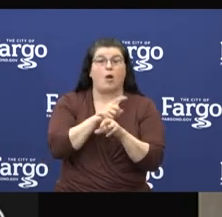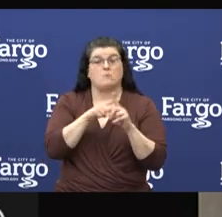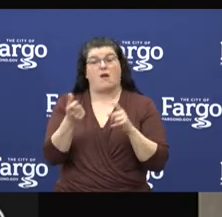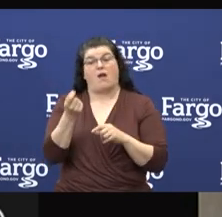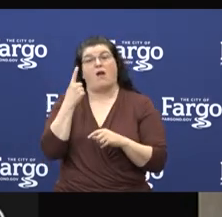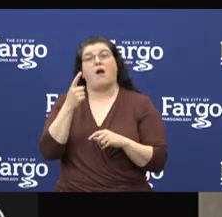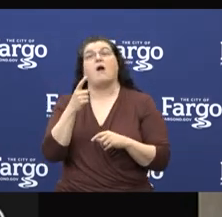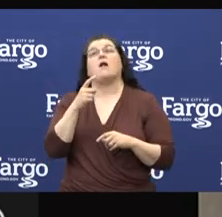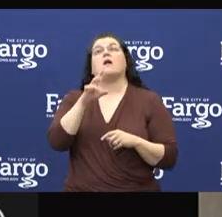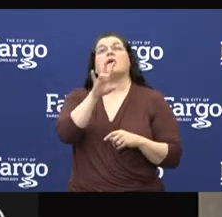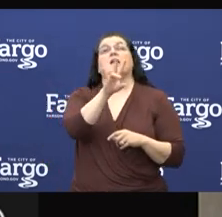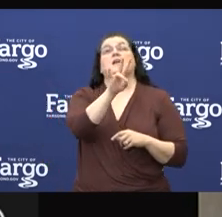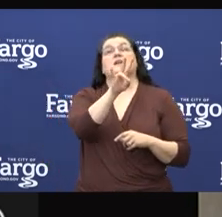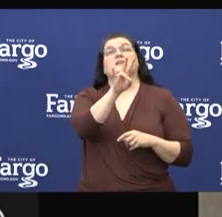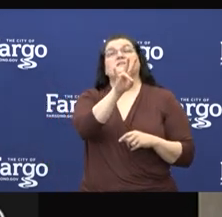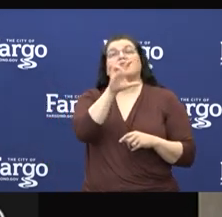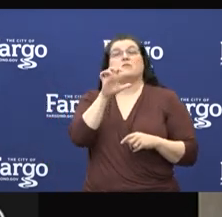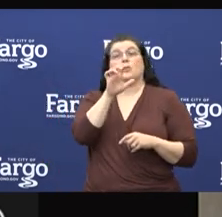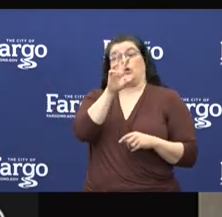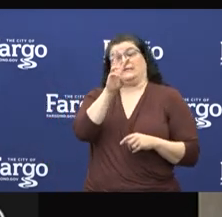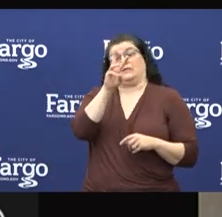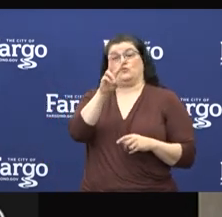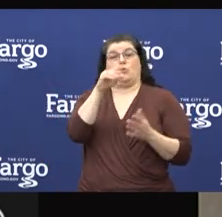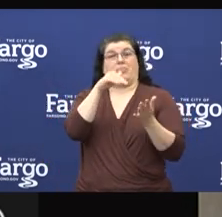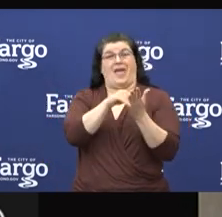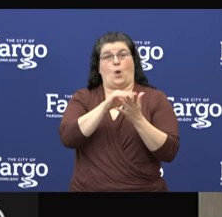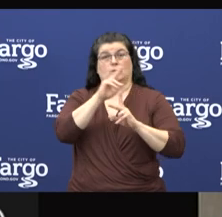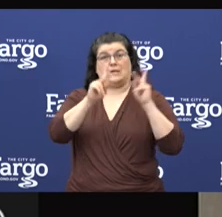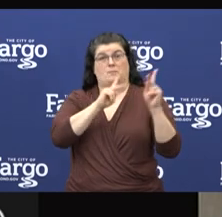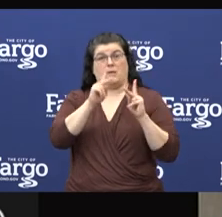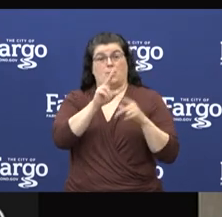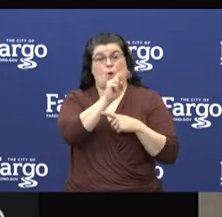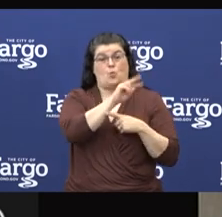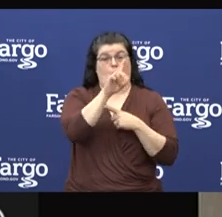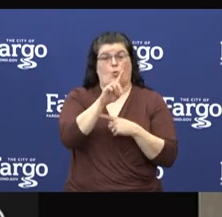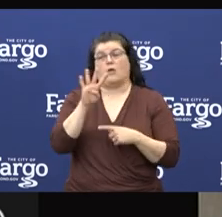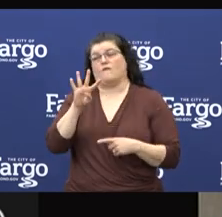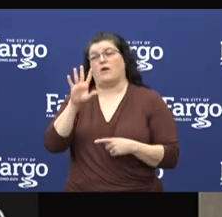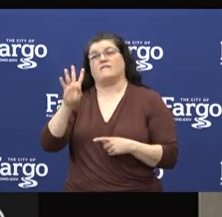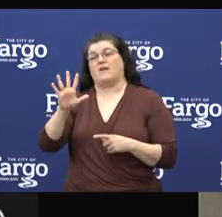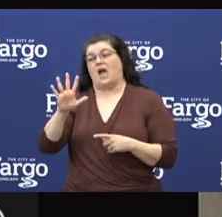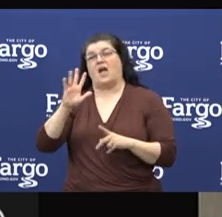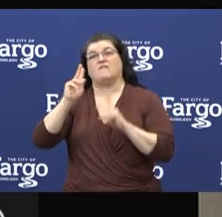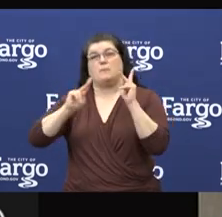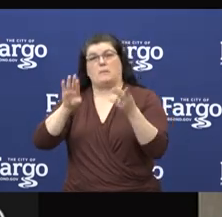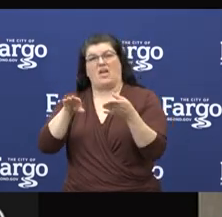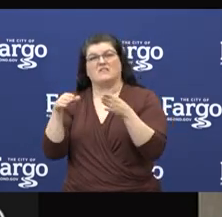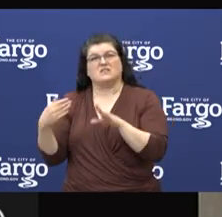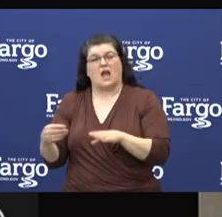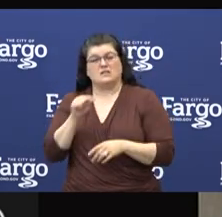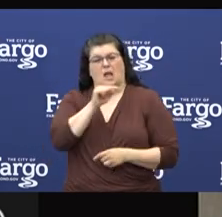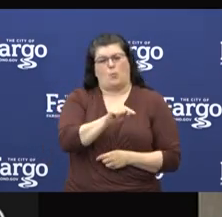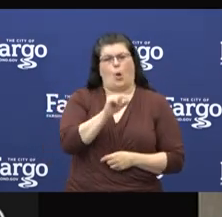of 762,000 people. That is a mortality rate of